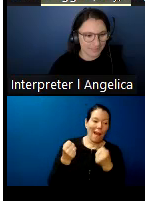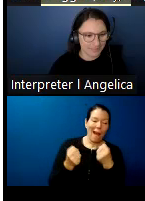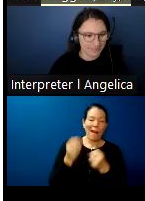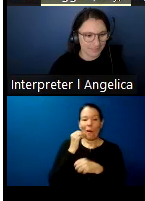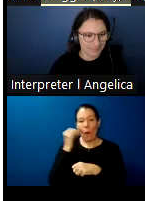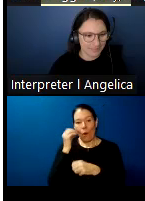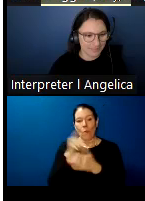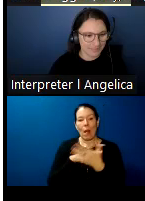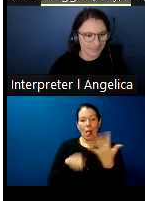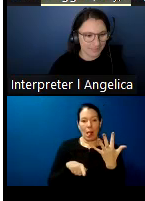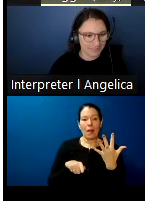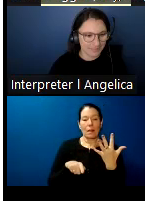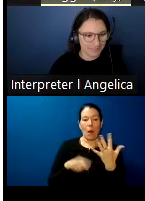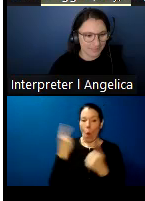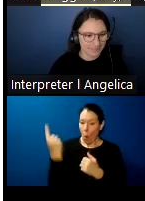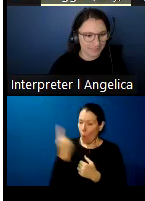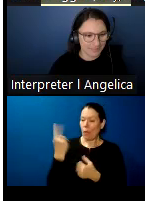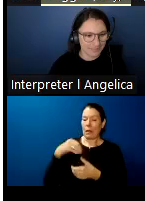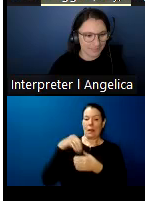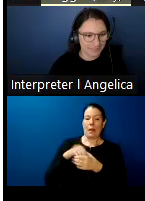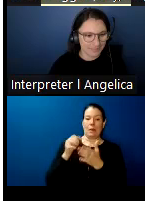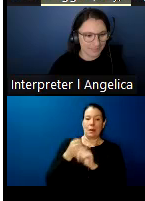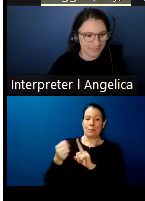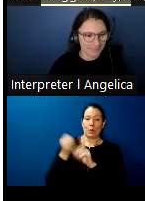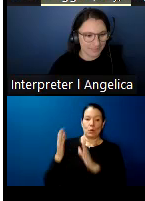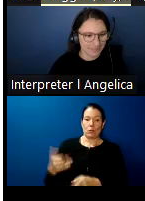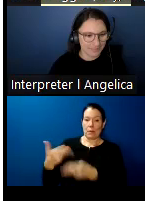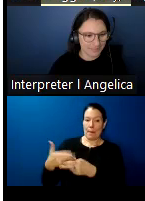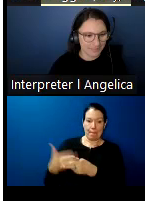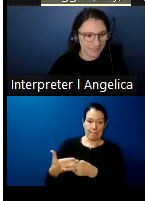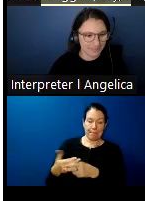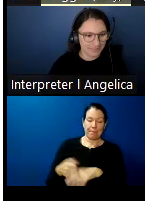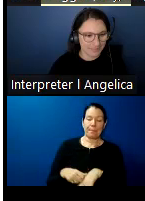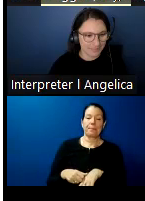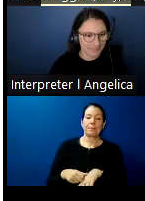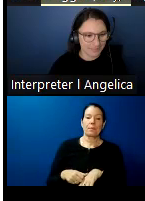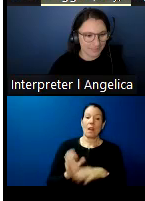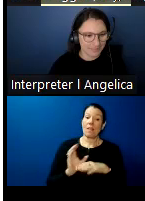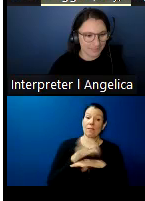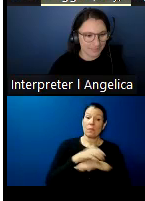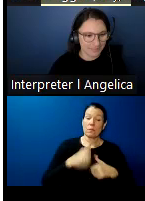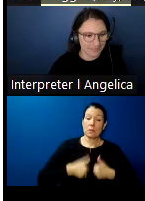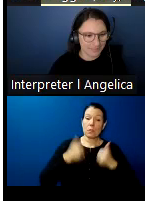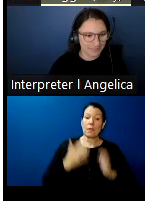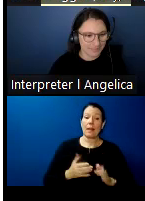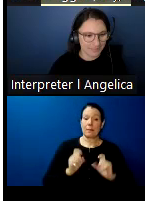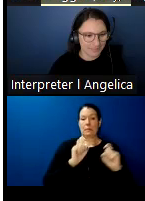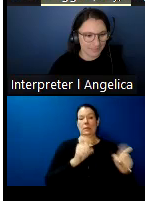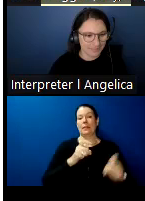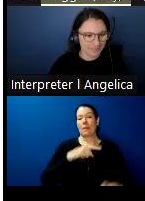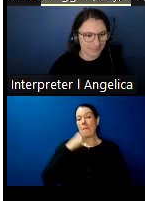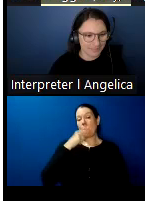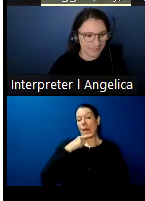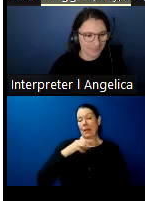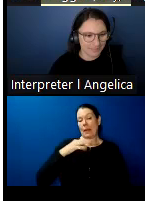home, are just in the abuser's name. Or they could force the survivor to turn over public benefits